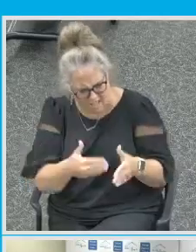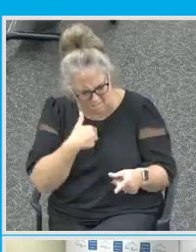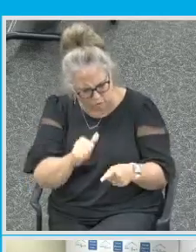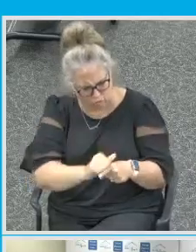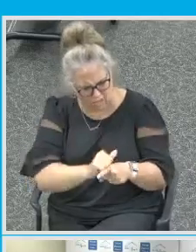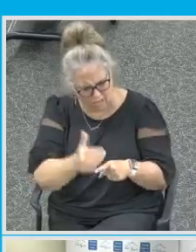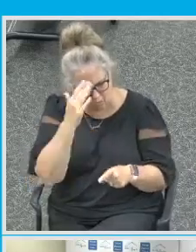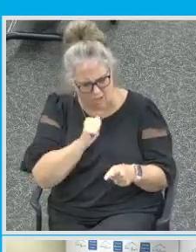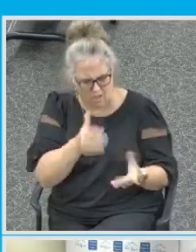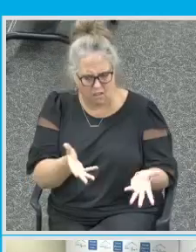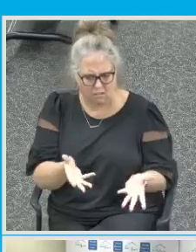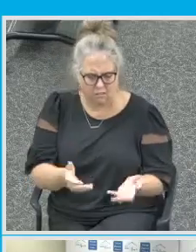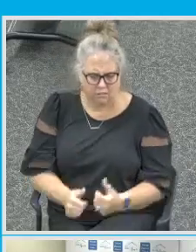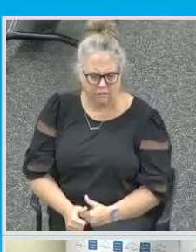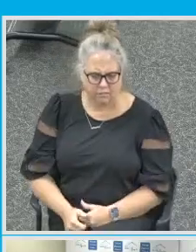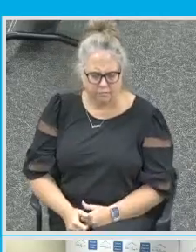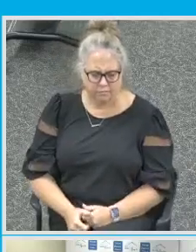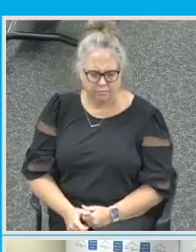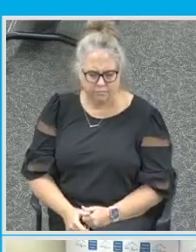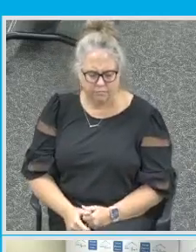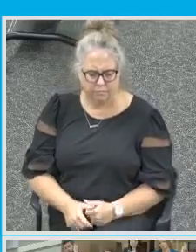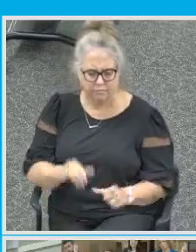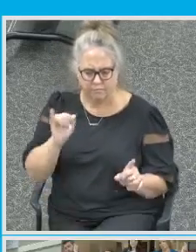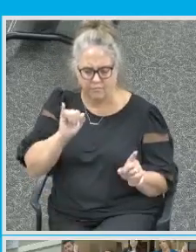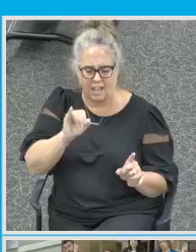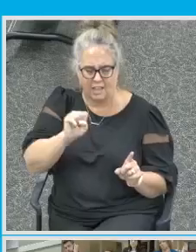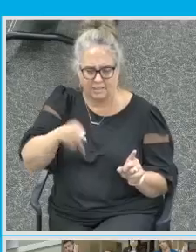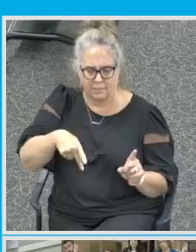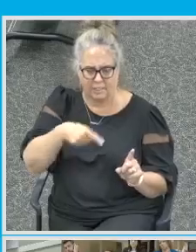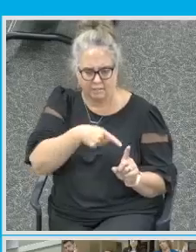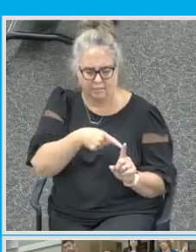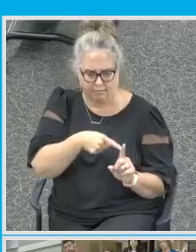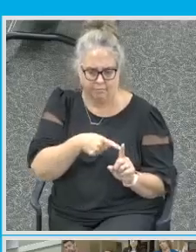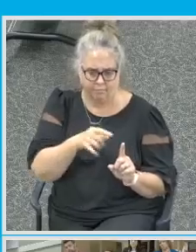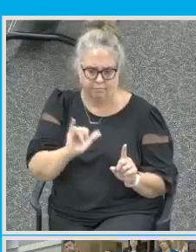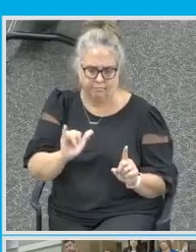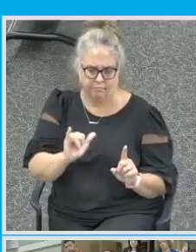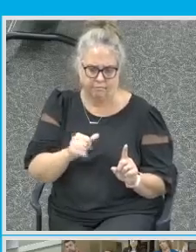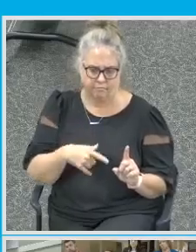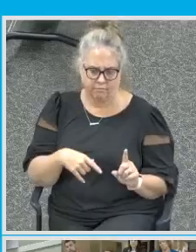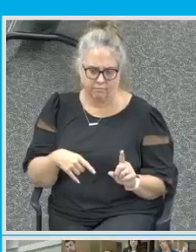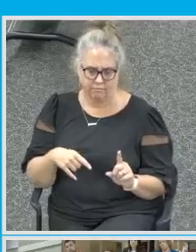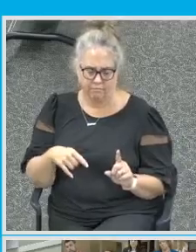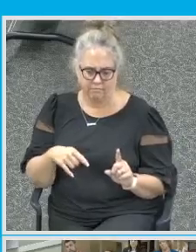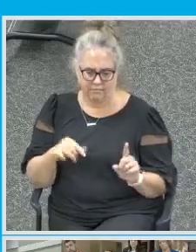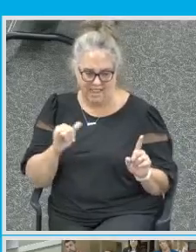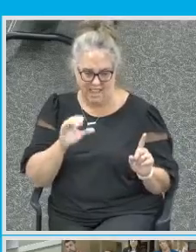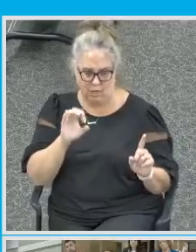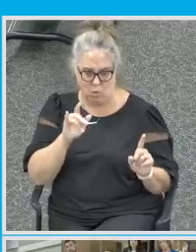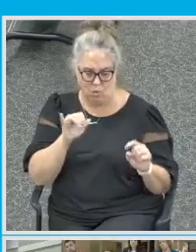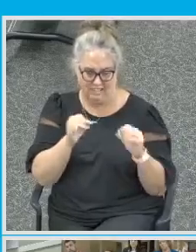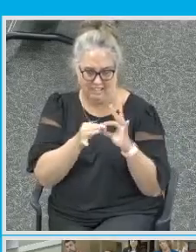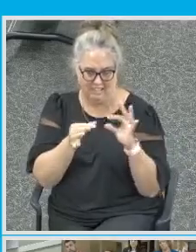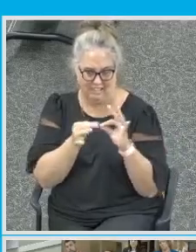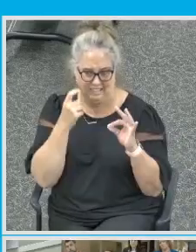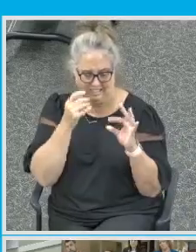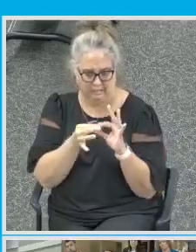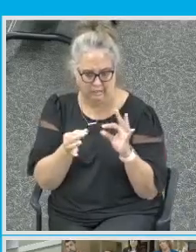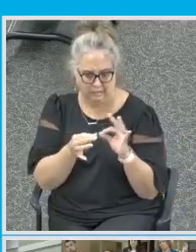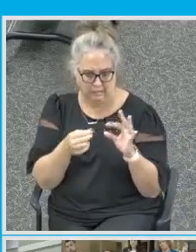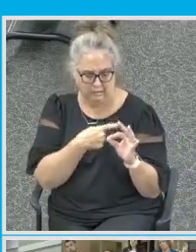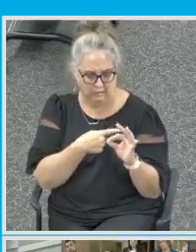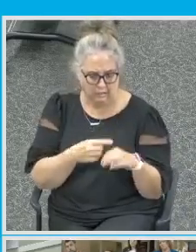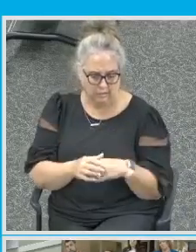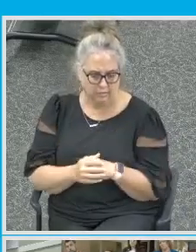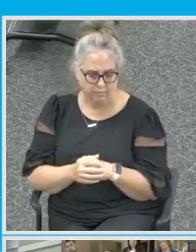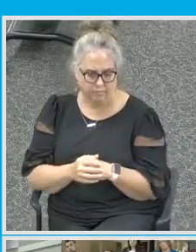like YSP speak to what Mr. Collins said earlier, that the public health model that we have here, we have a limited amount of team